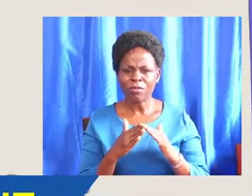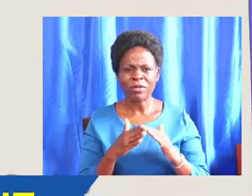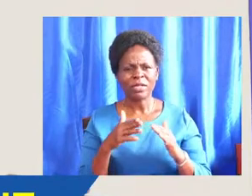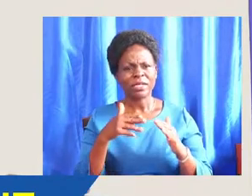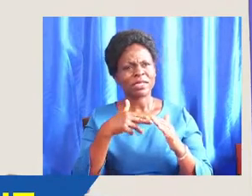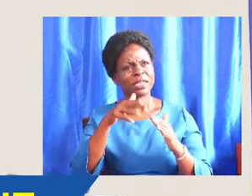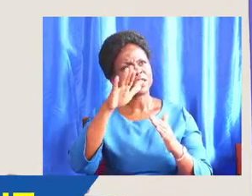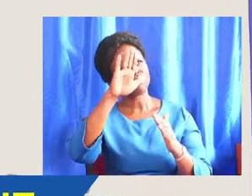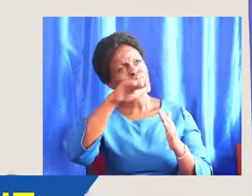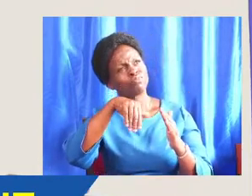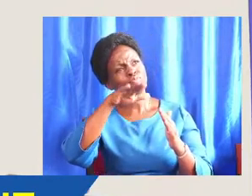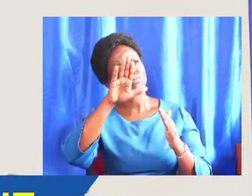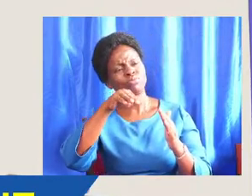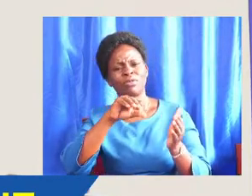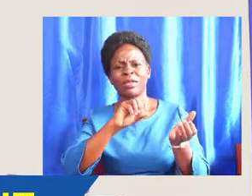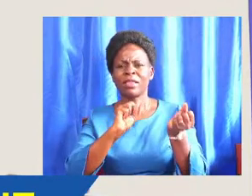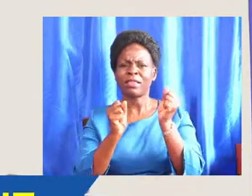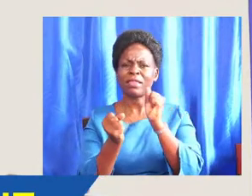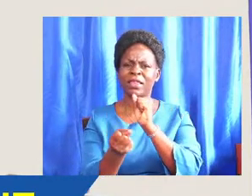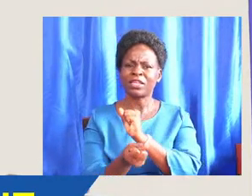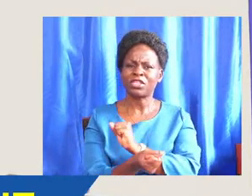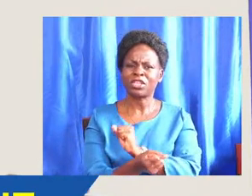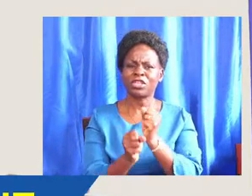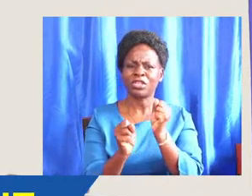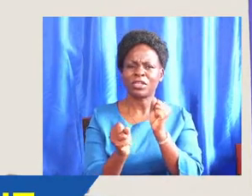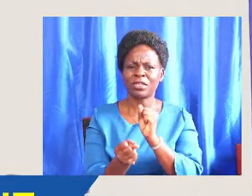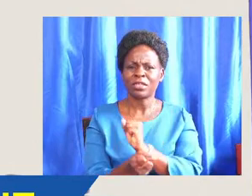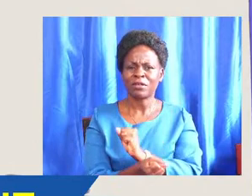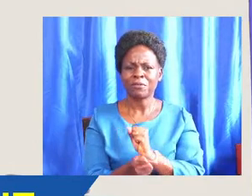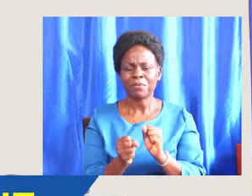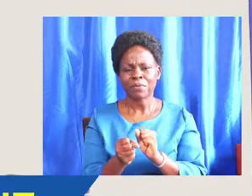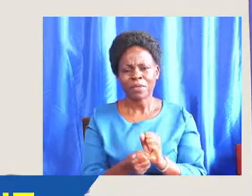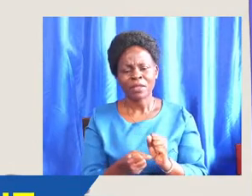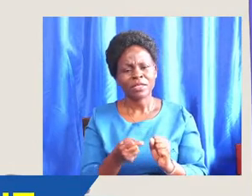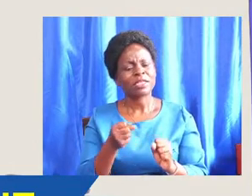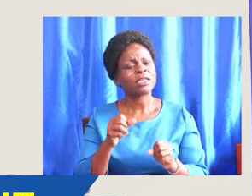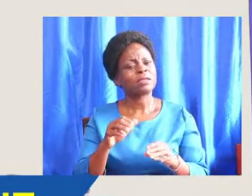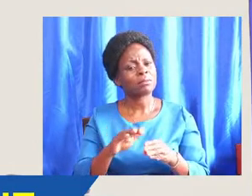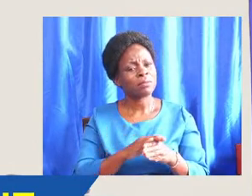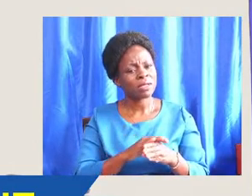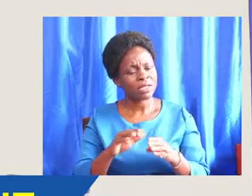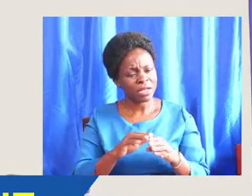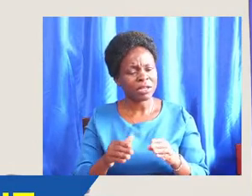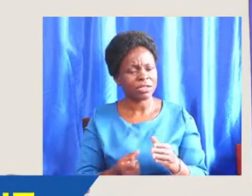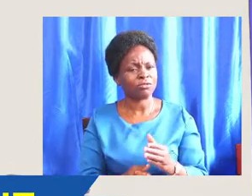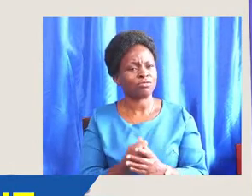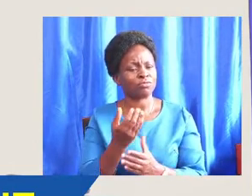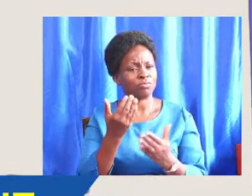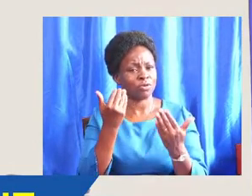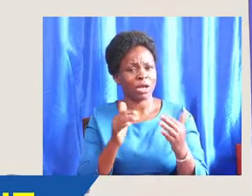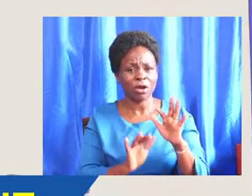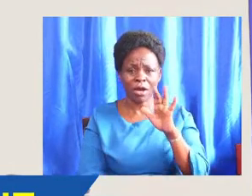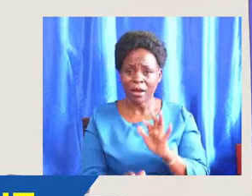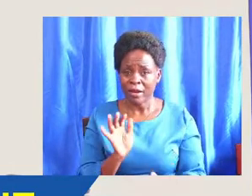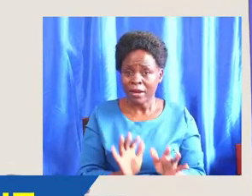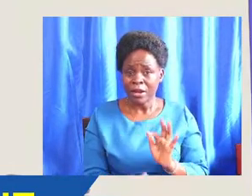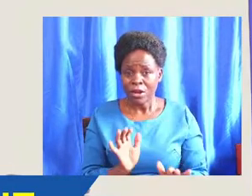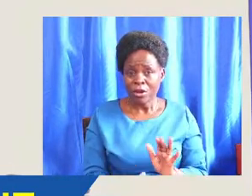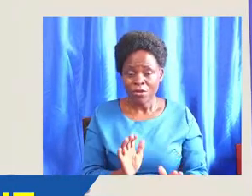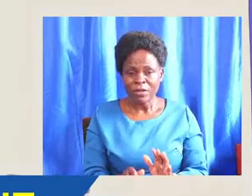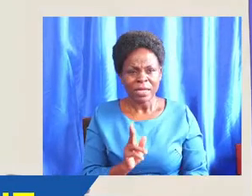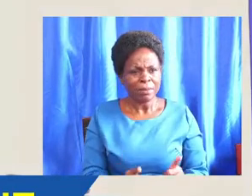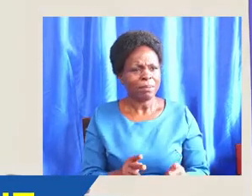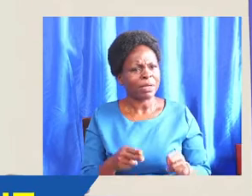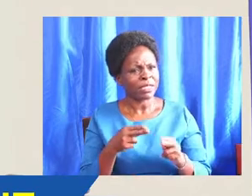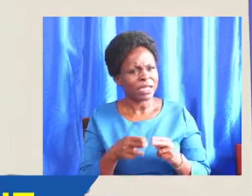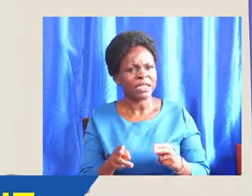They are changing with the trends. They are starting to furnish. We are seeing furnished commercial areas coming up now, offices. And people are starting